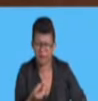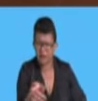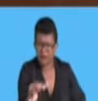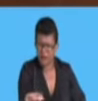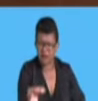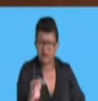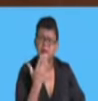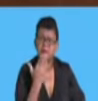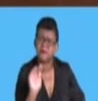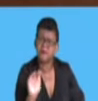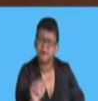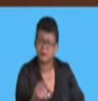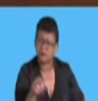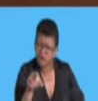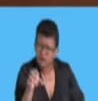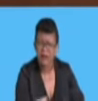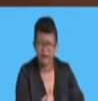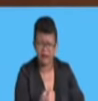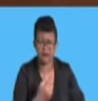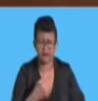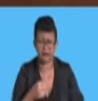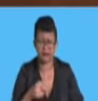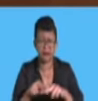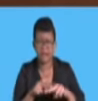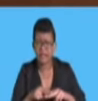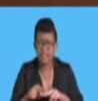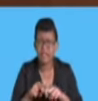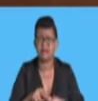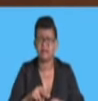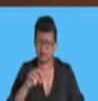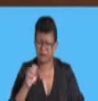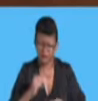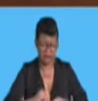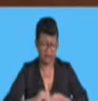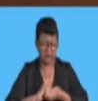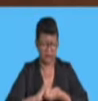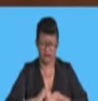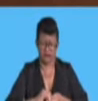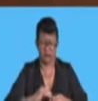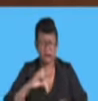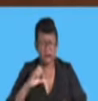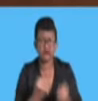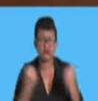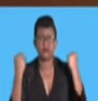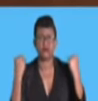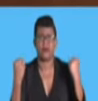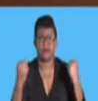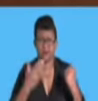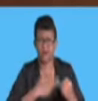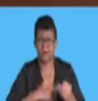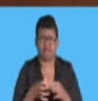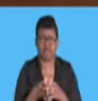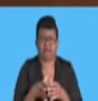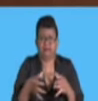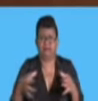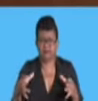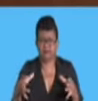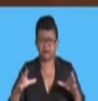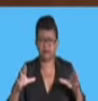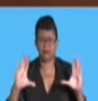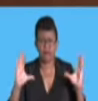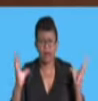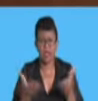have a Fiji that is stronger, more vibrant, and prosperous, and a